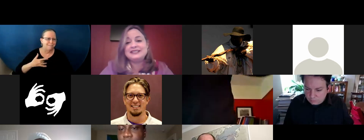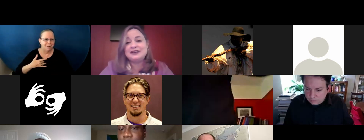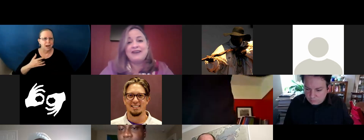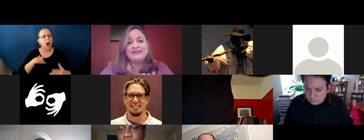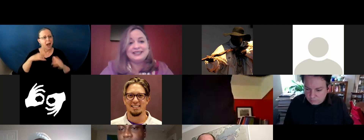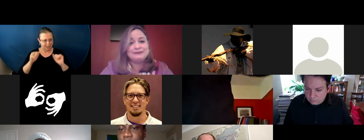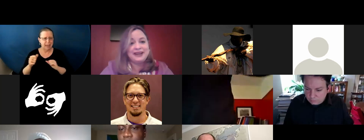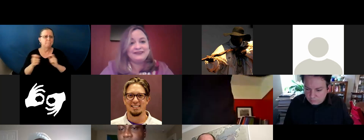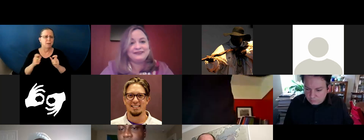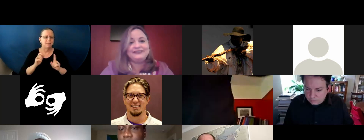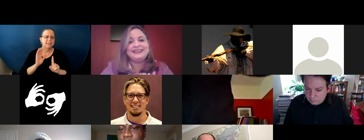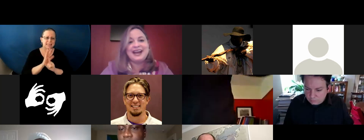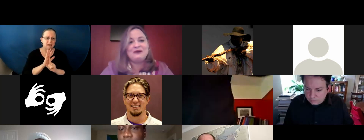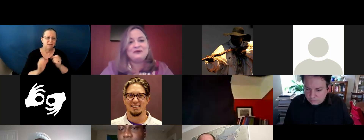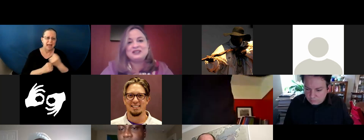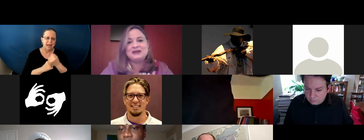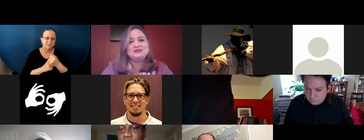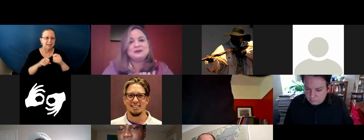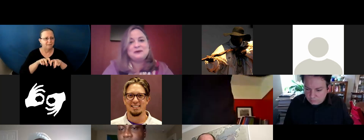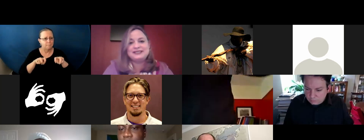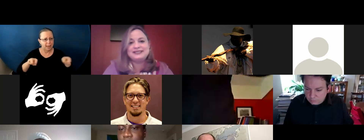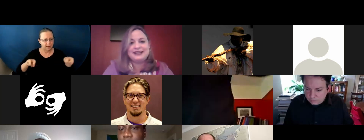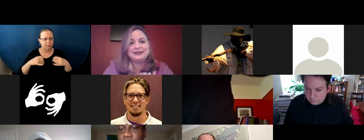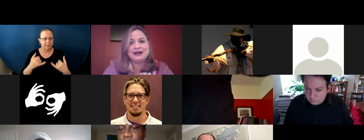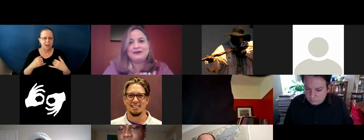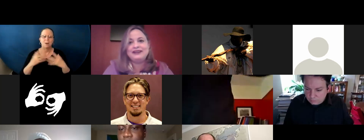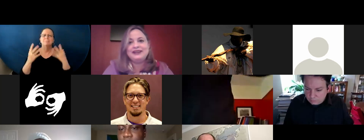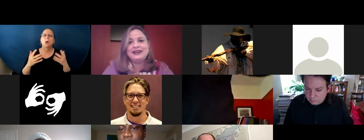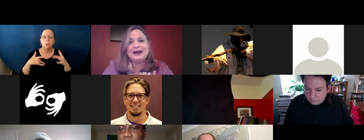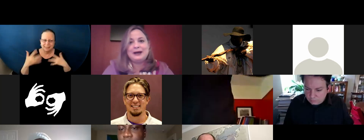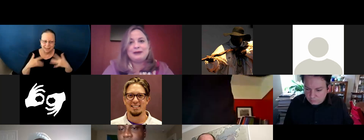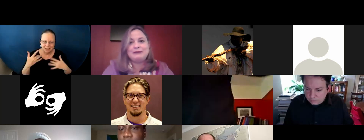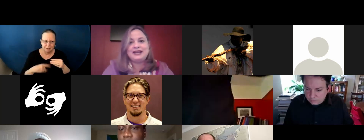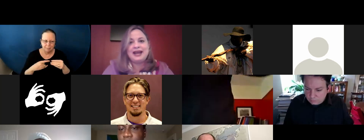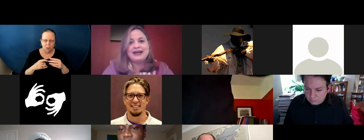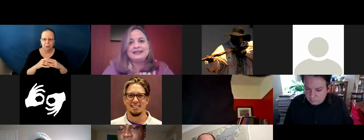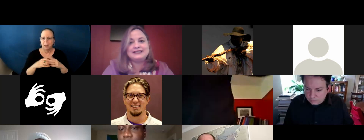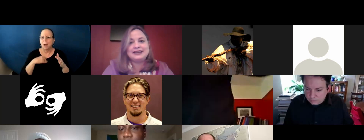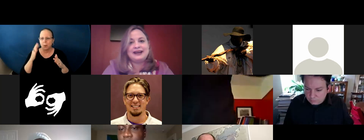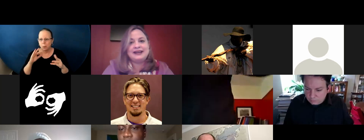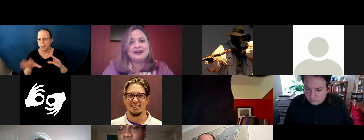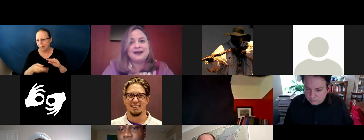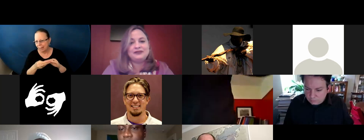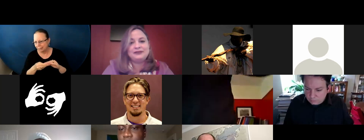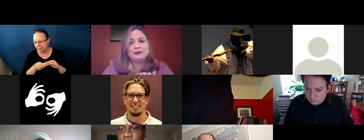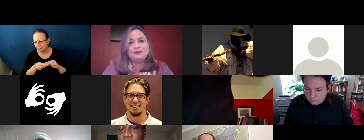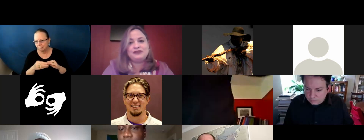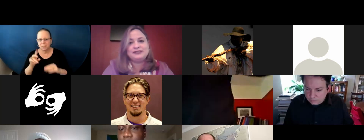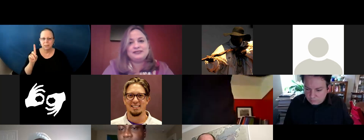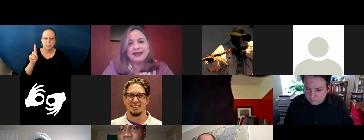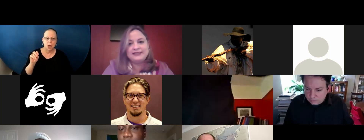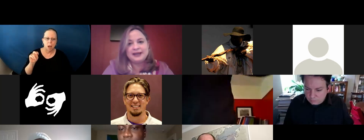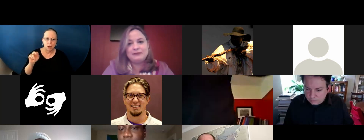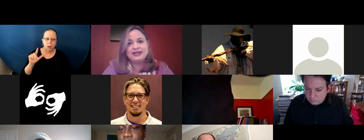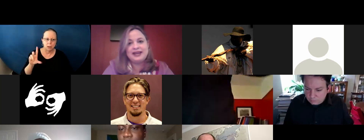the self-advocate panel now, which I'm so excited about. I'm going to ask Donald if he'll put